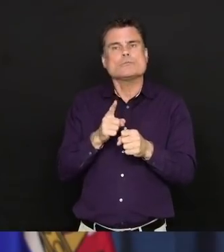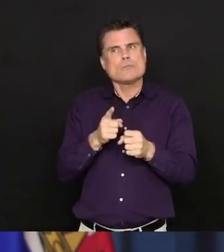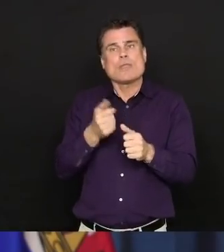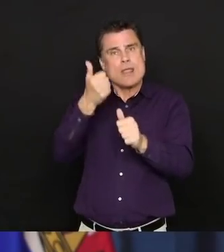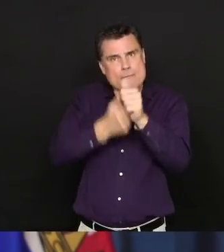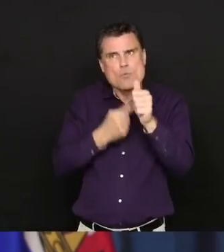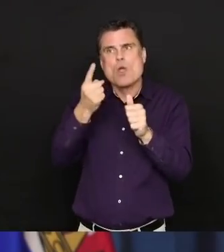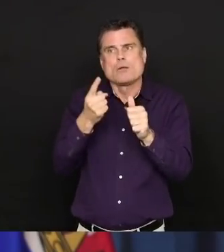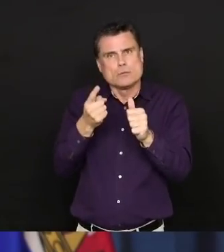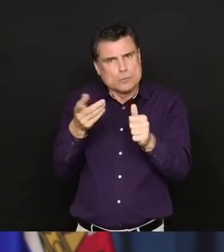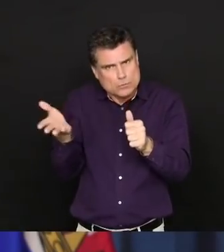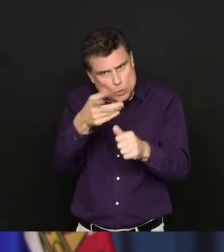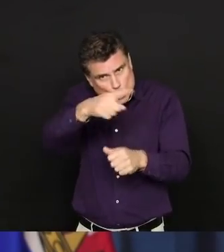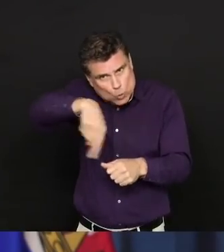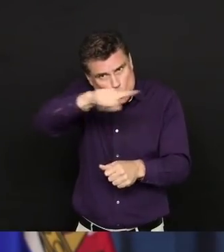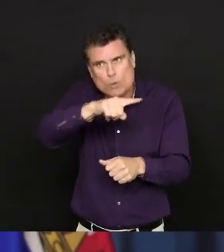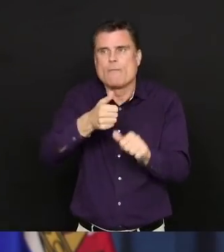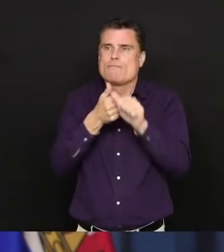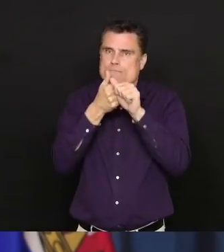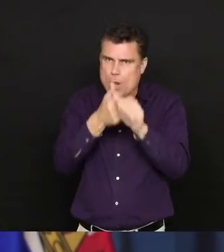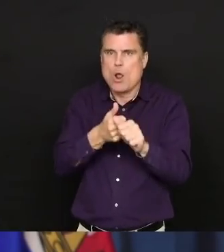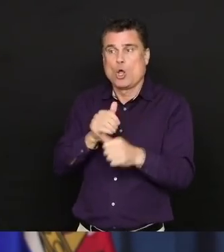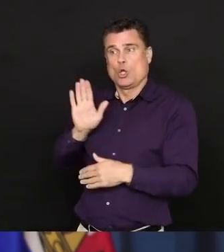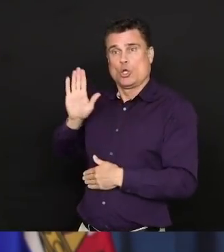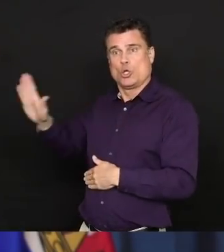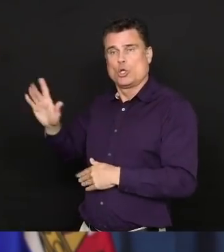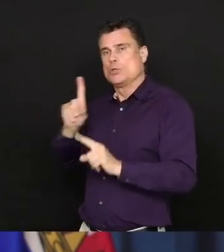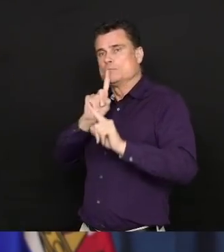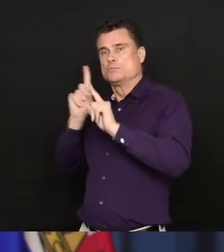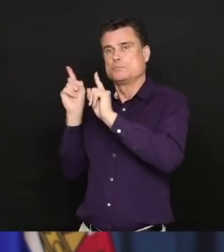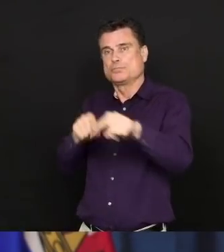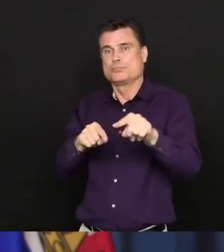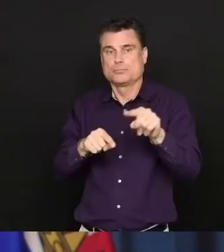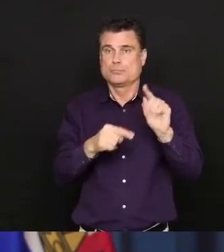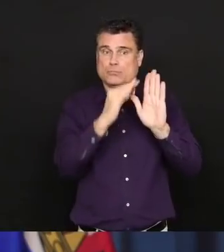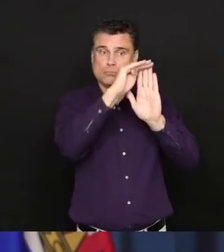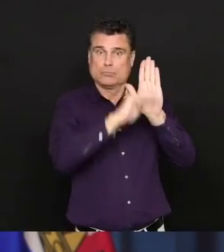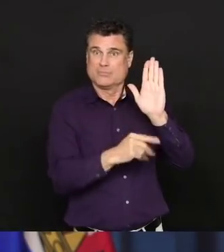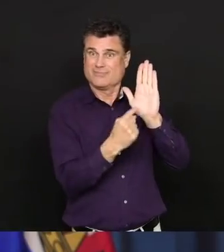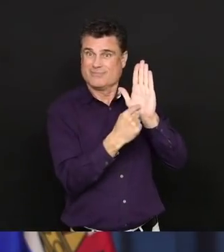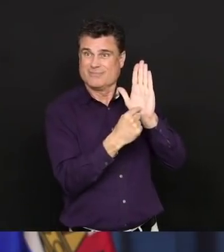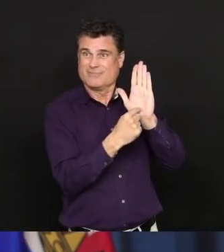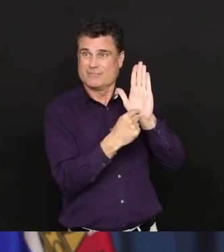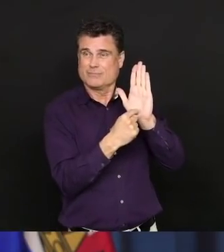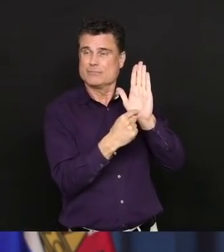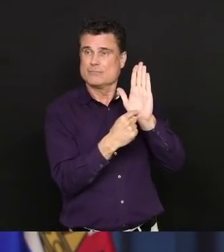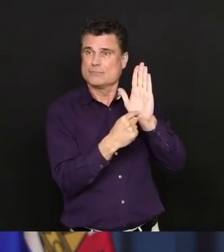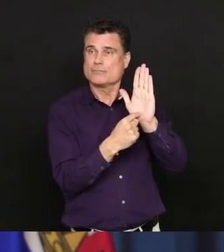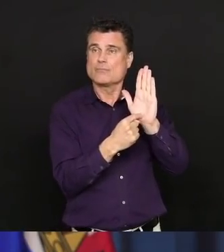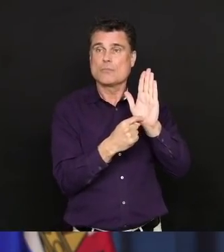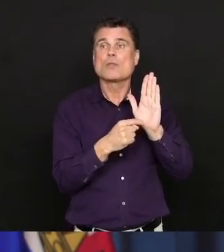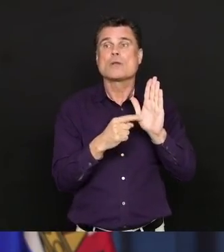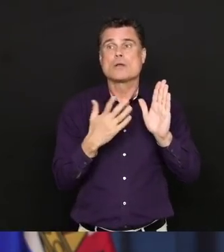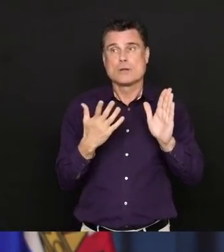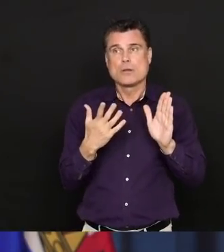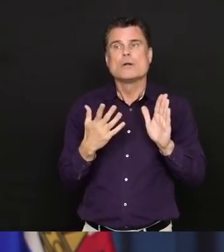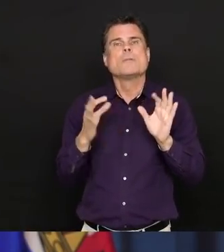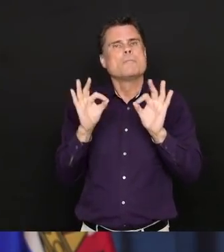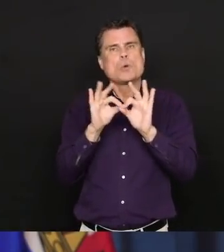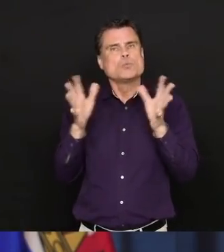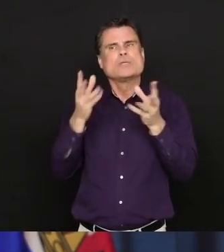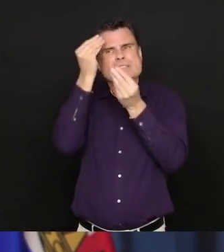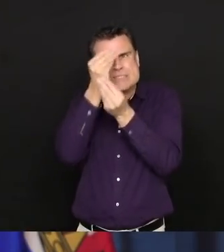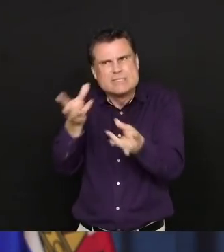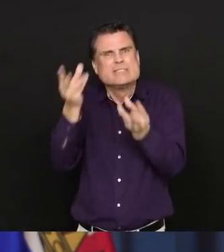have put forward in BC. We can be all messengers of this. We all have to be 100% all in. We all have to ensure that these orders